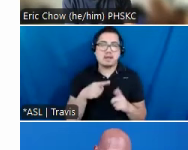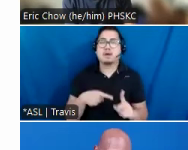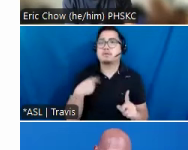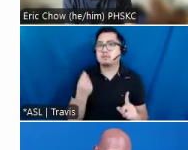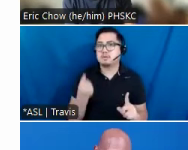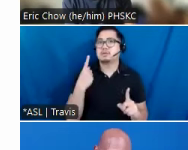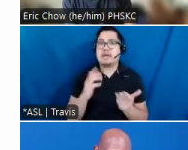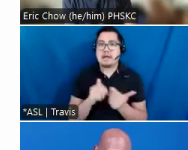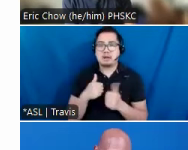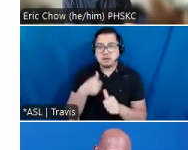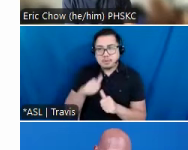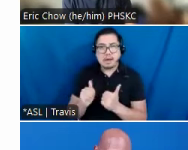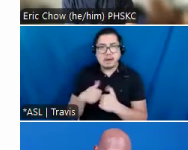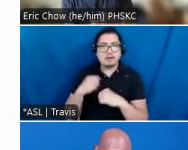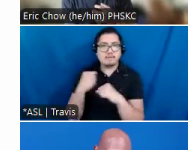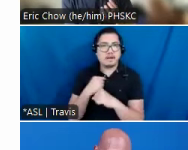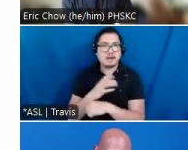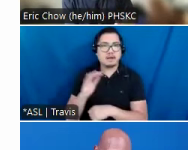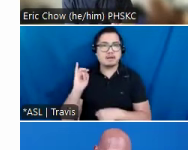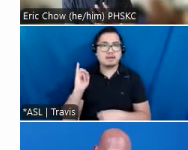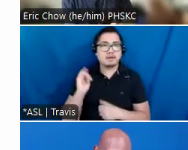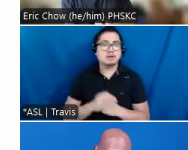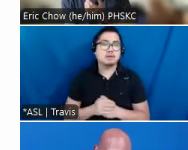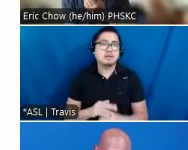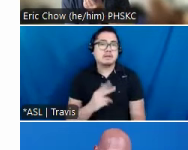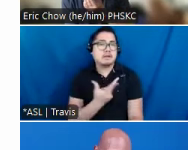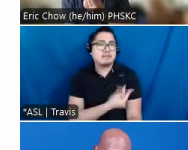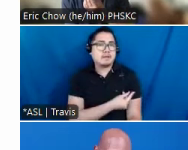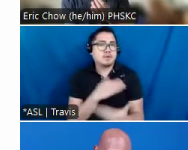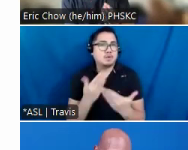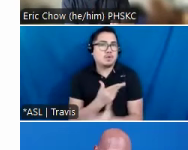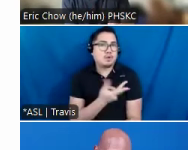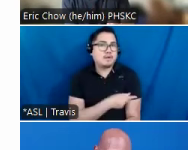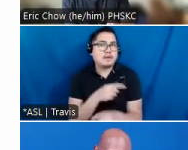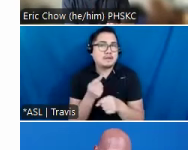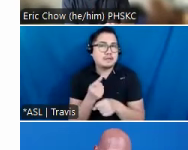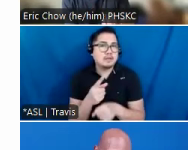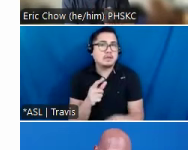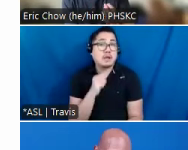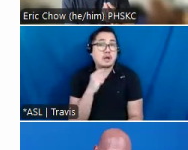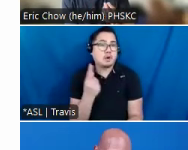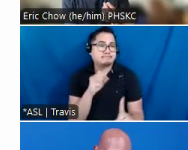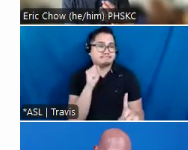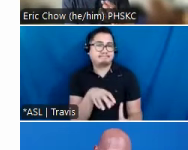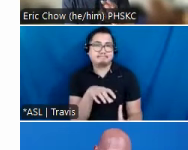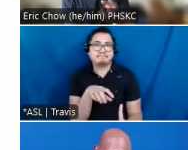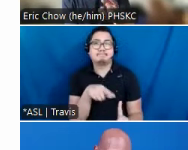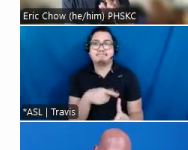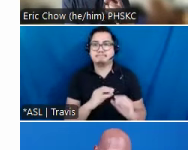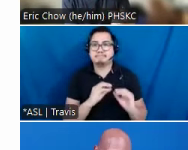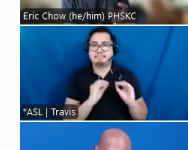fight off the infection. So the vaccine, the updated vaccine every year, not only gives it the ability